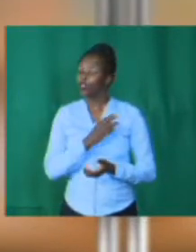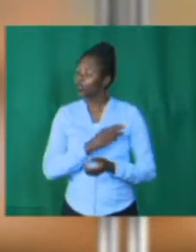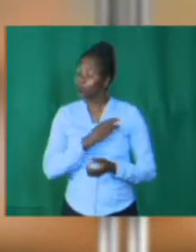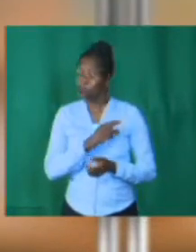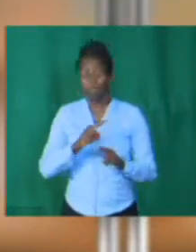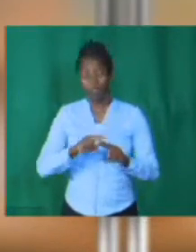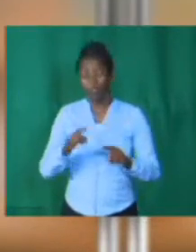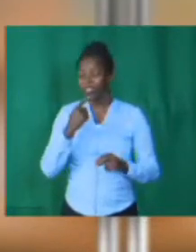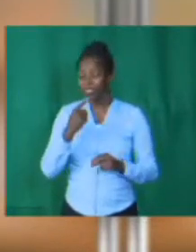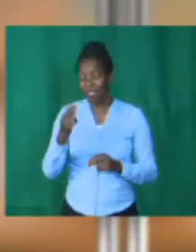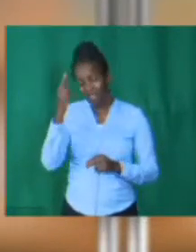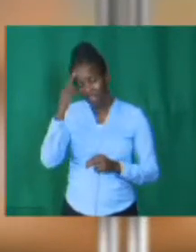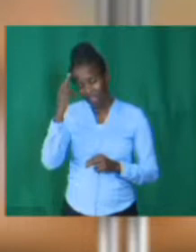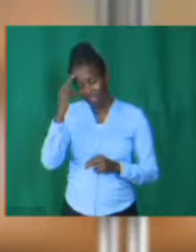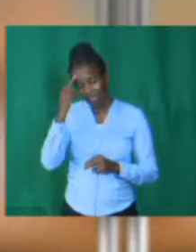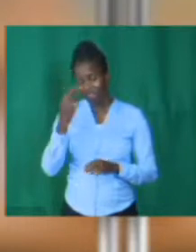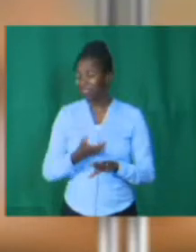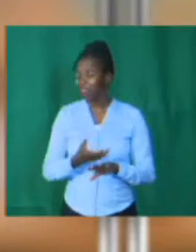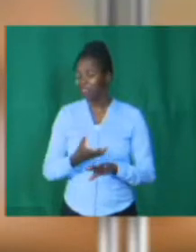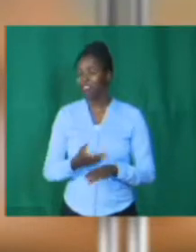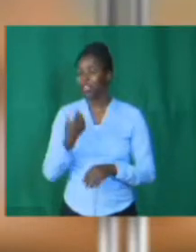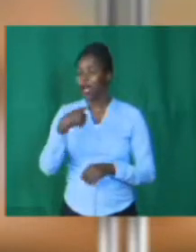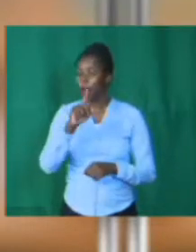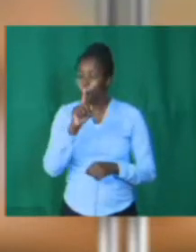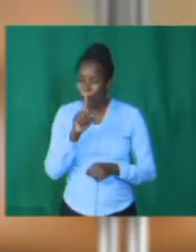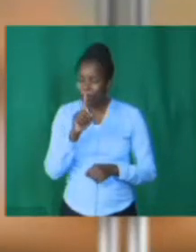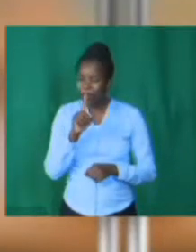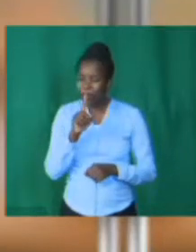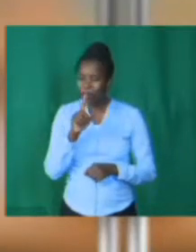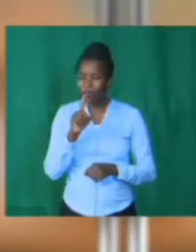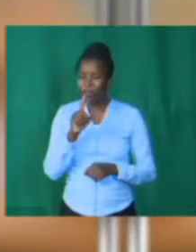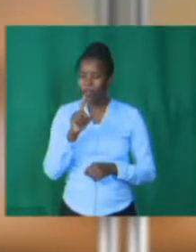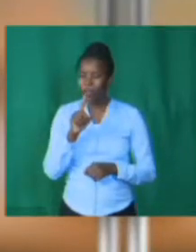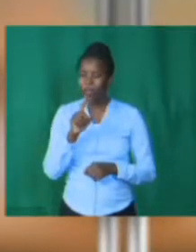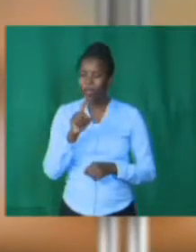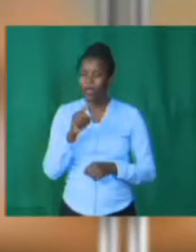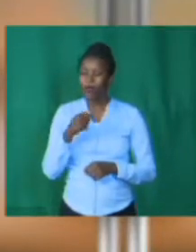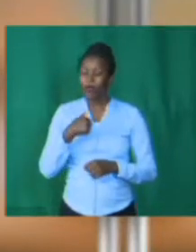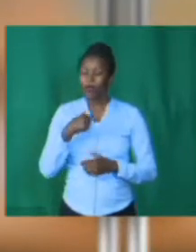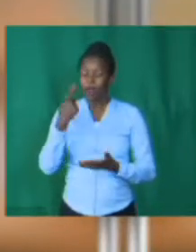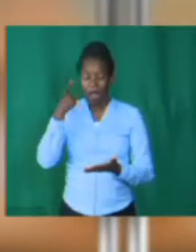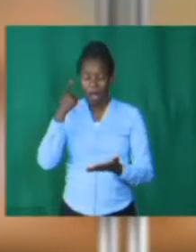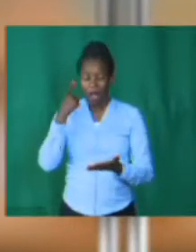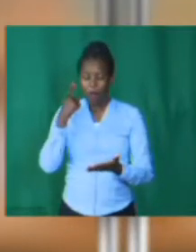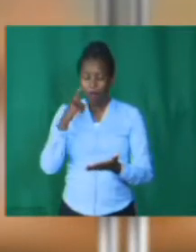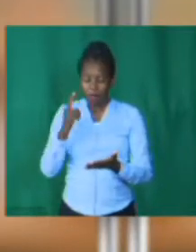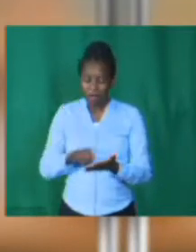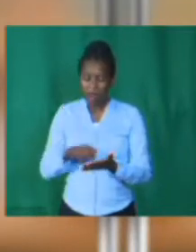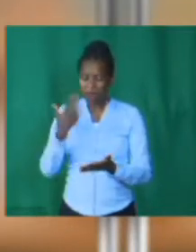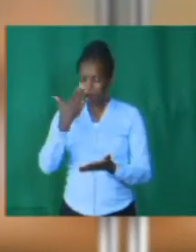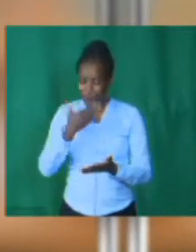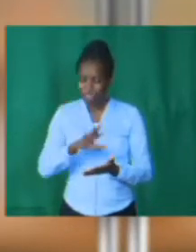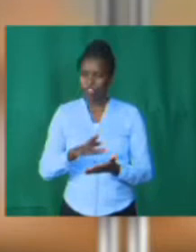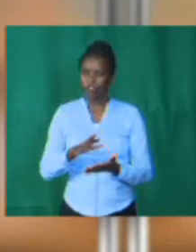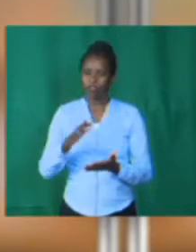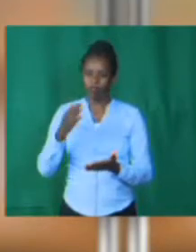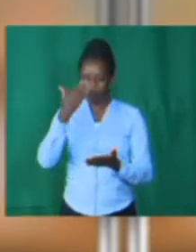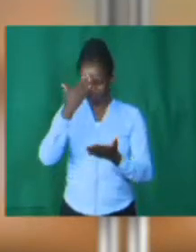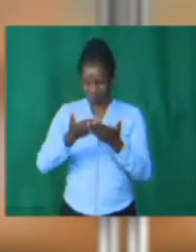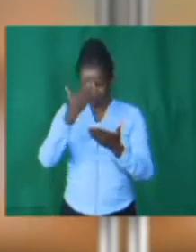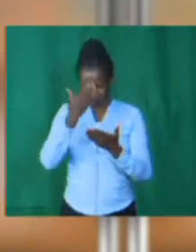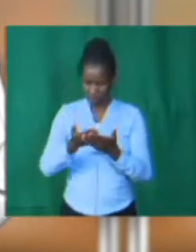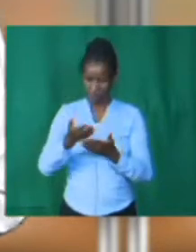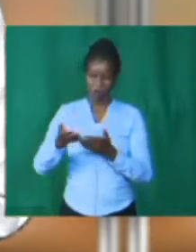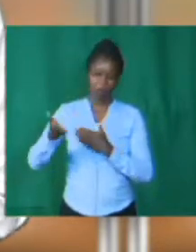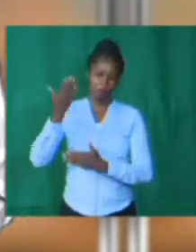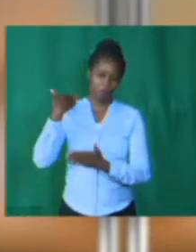topic. Okay, make sure that you have covered those topics I've mentioned as prerequisite knowledge for you to